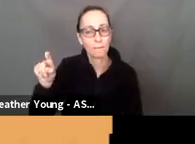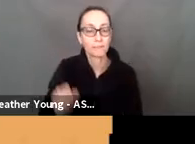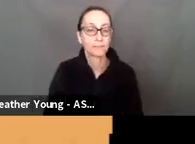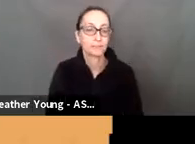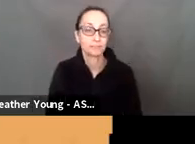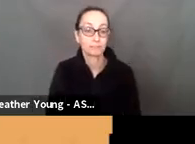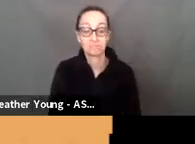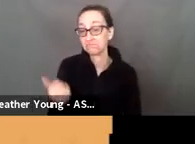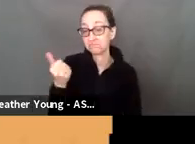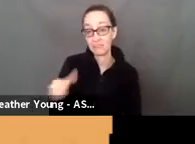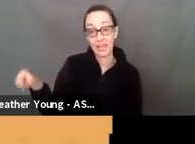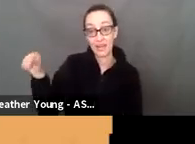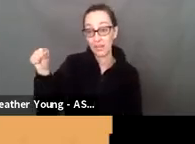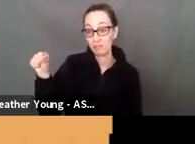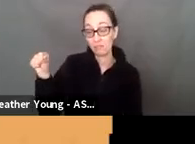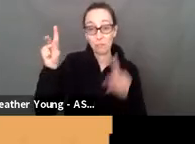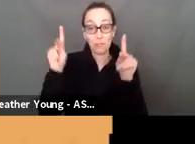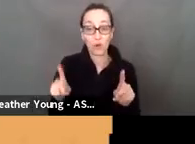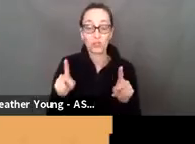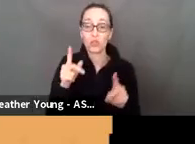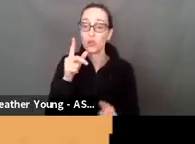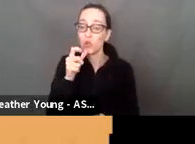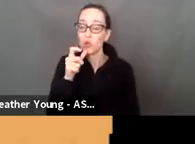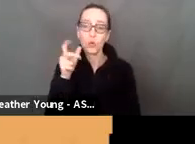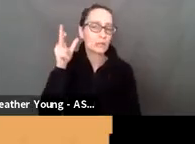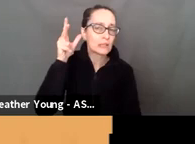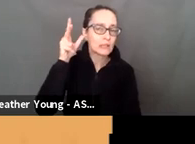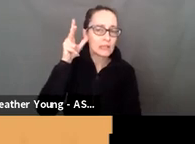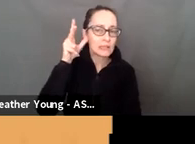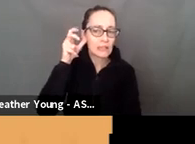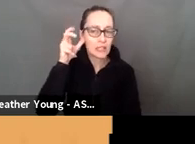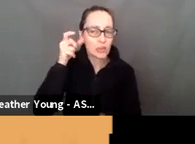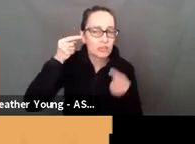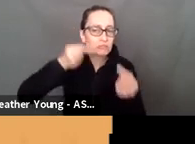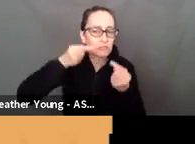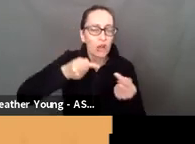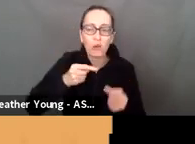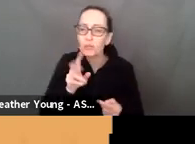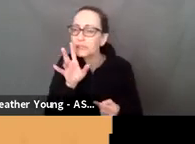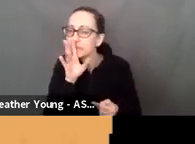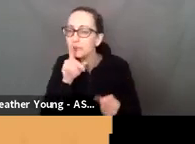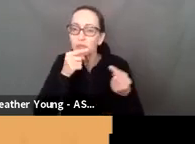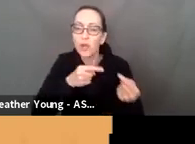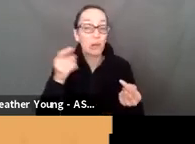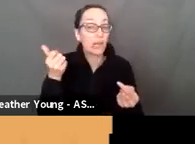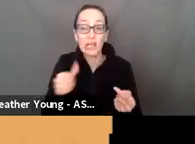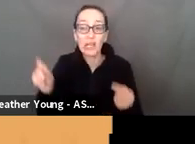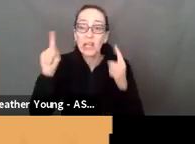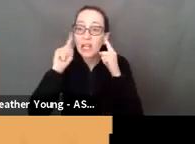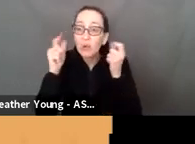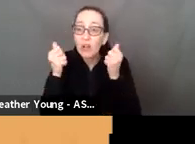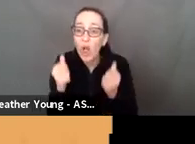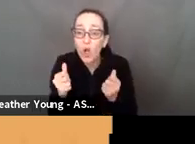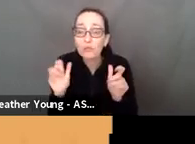Anyone who has a hearing or speech challenge that they live with, any hearing loss at all. So it could